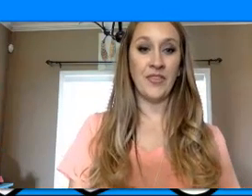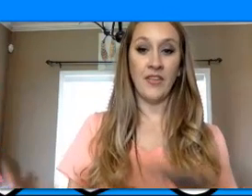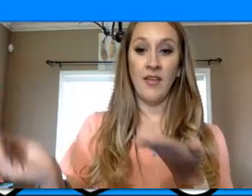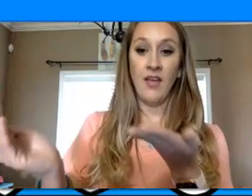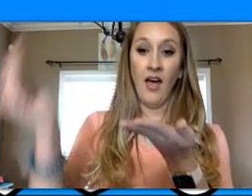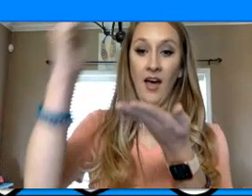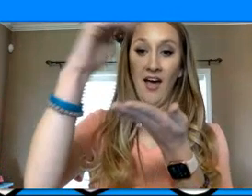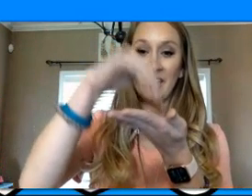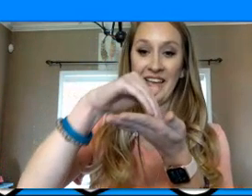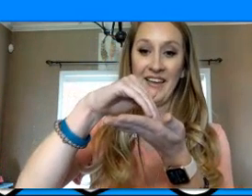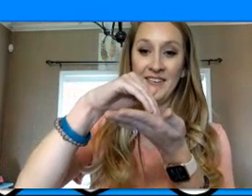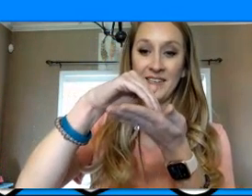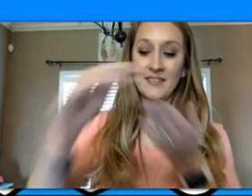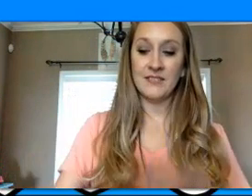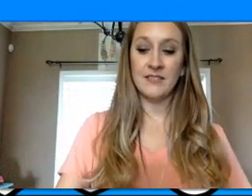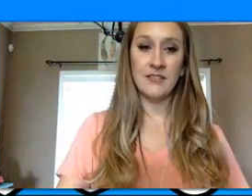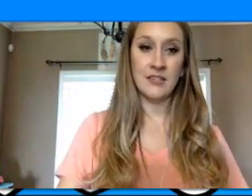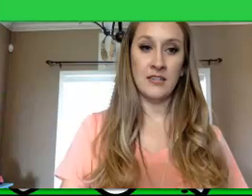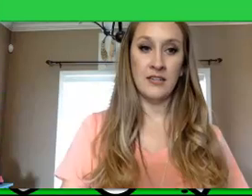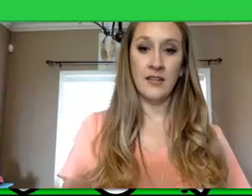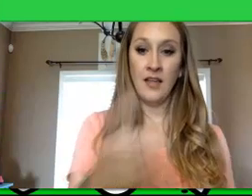Okay, again,